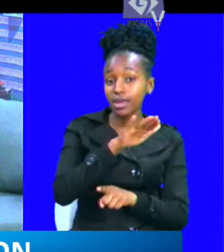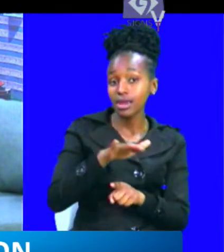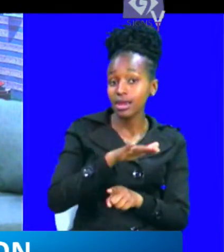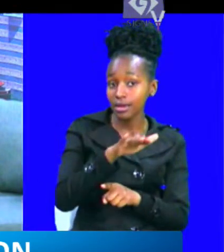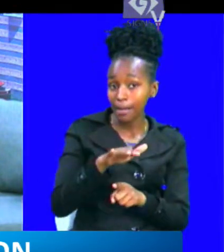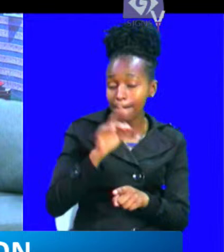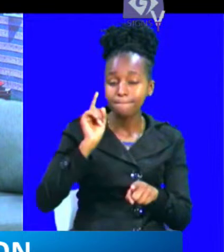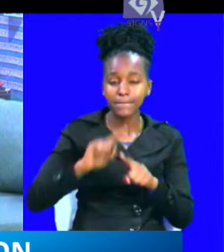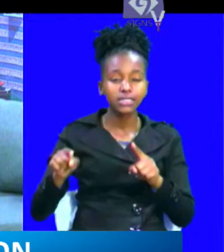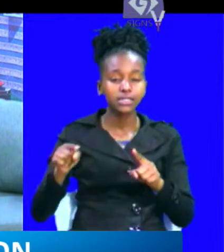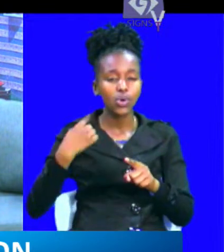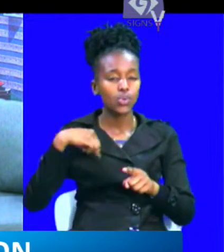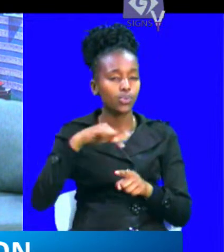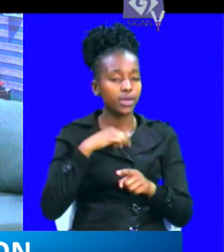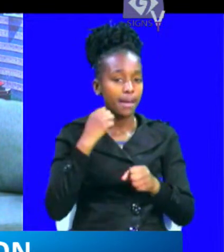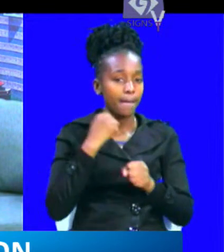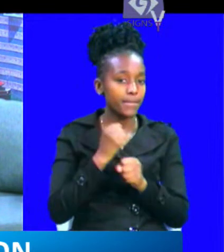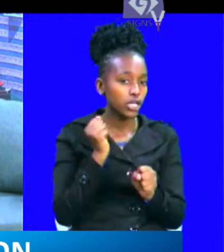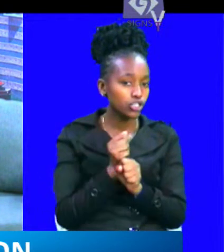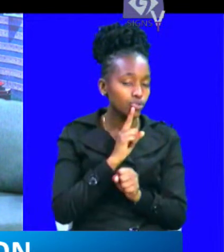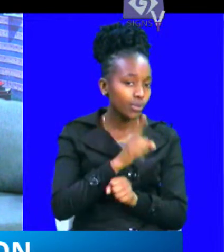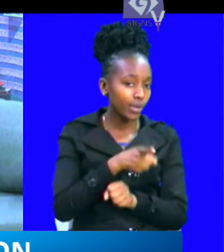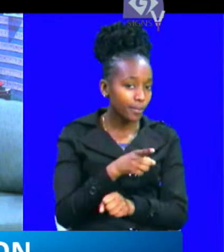how do we make sure